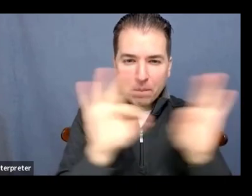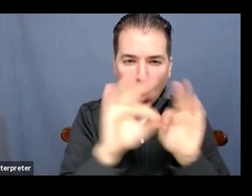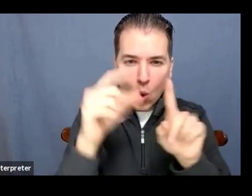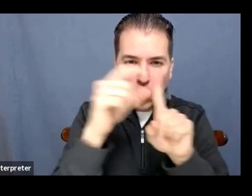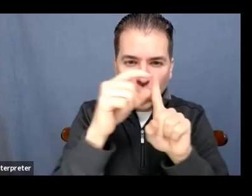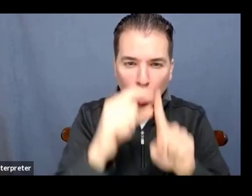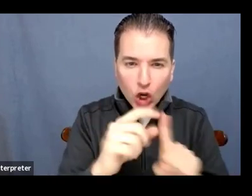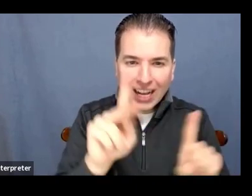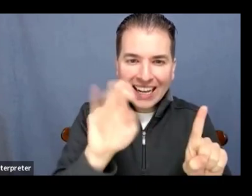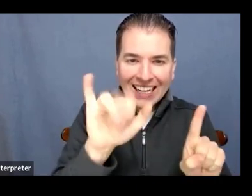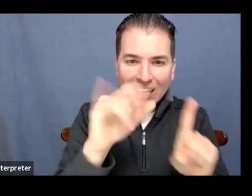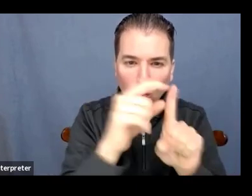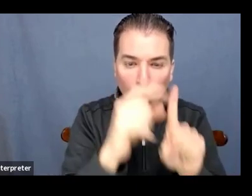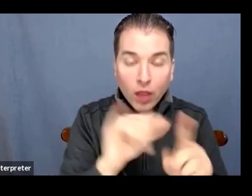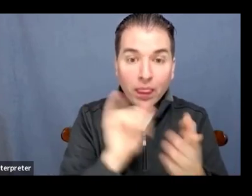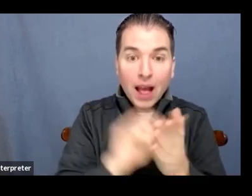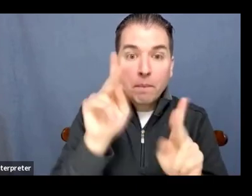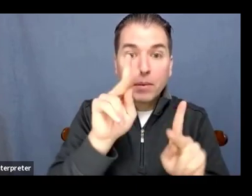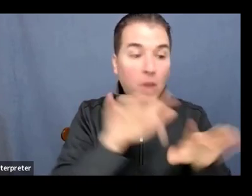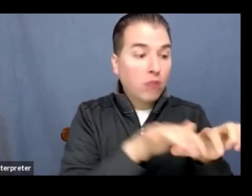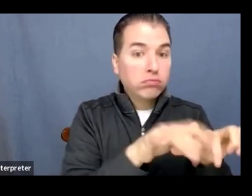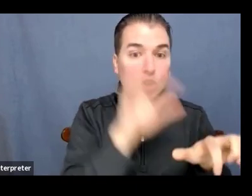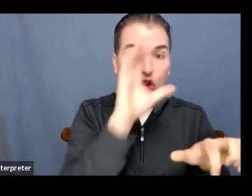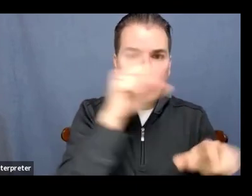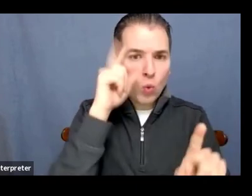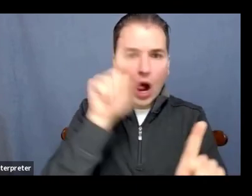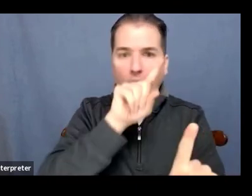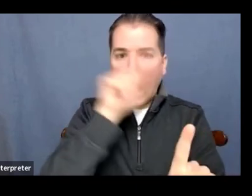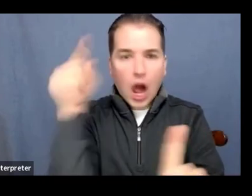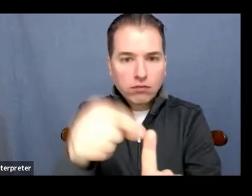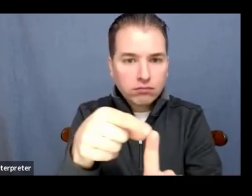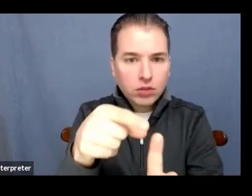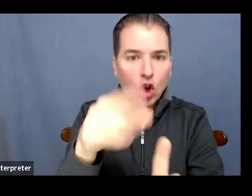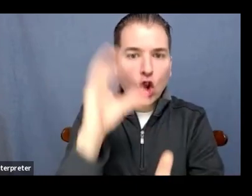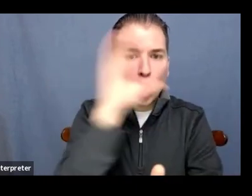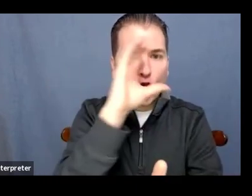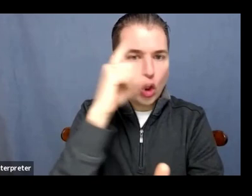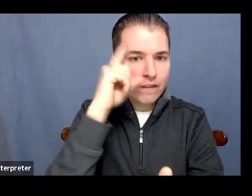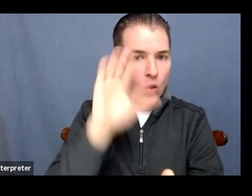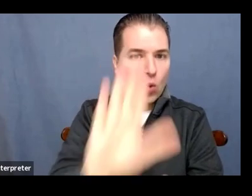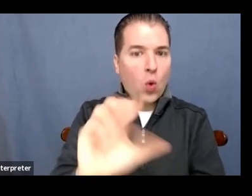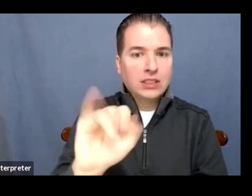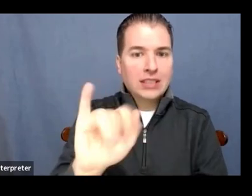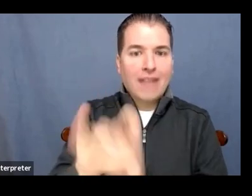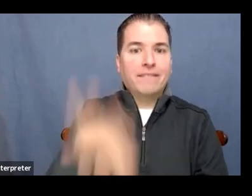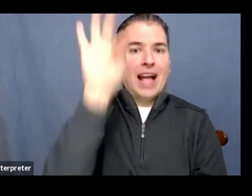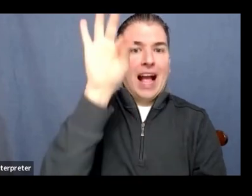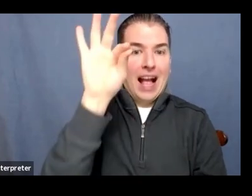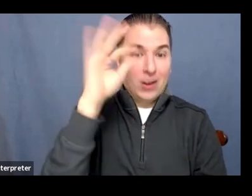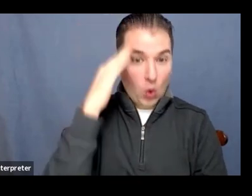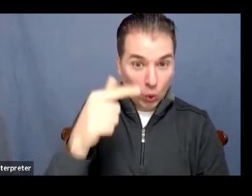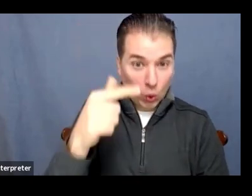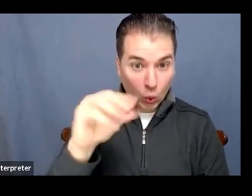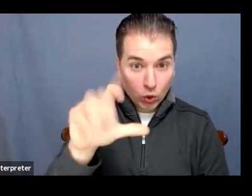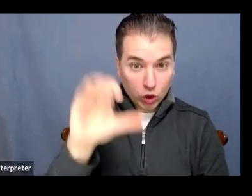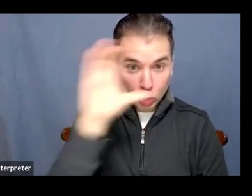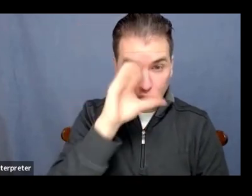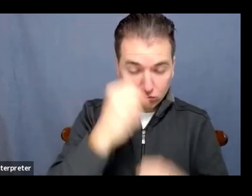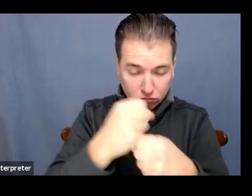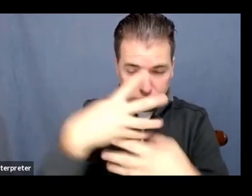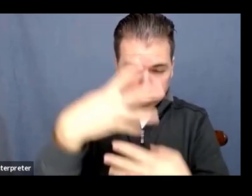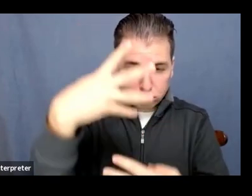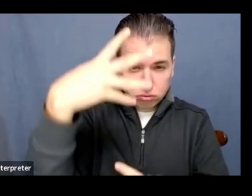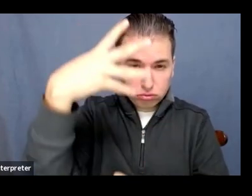that, right? It's already embedded, although SEO does take a maintenance effort. And